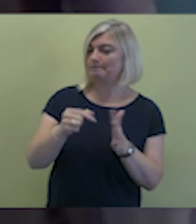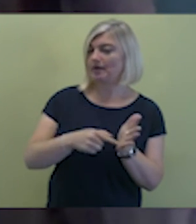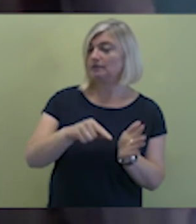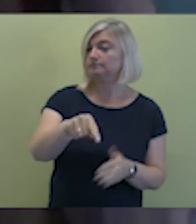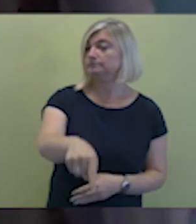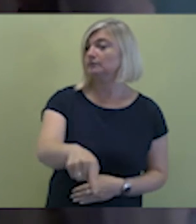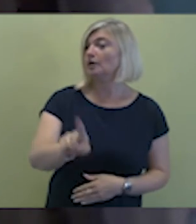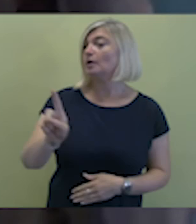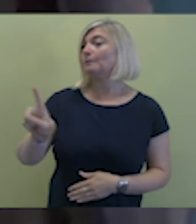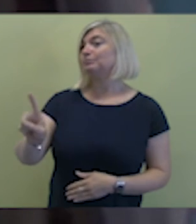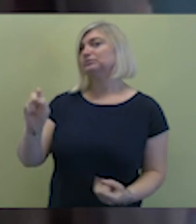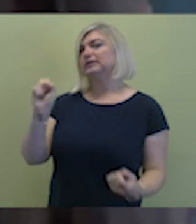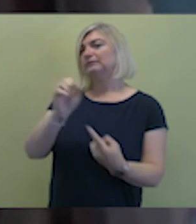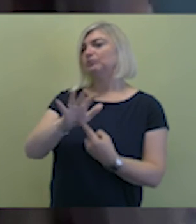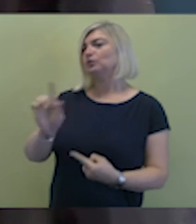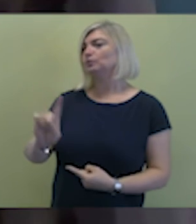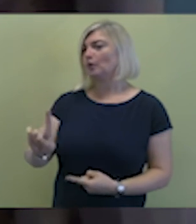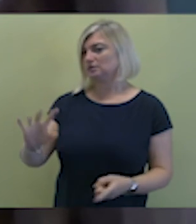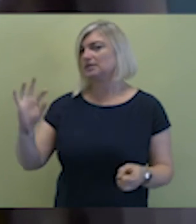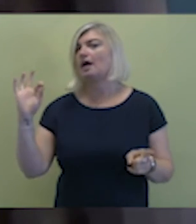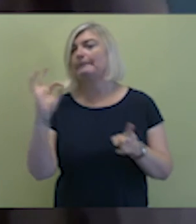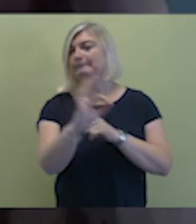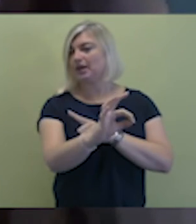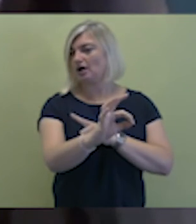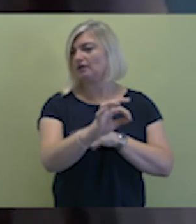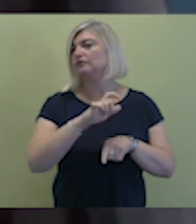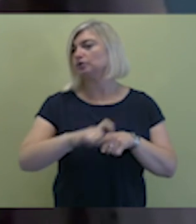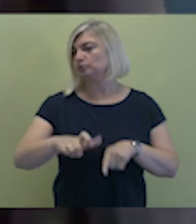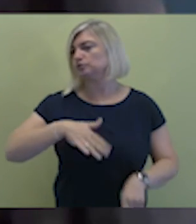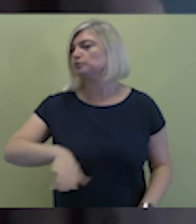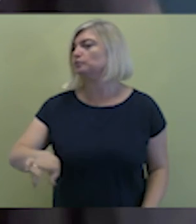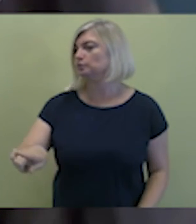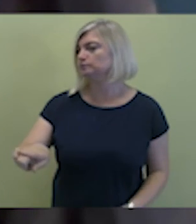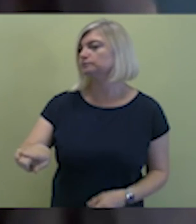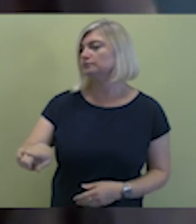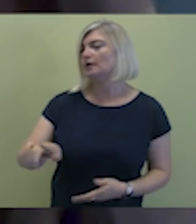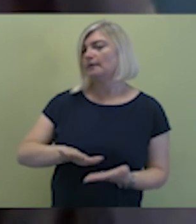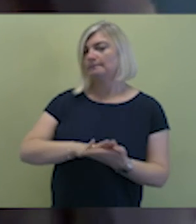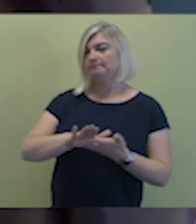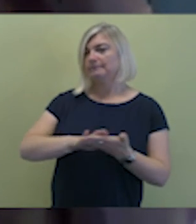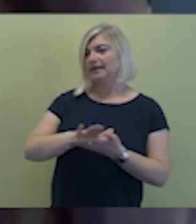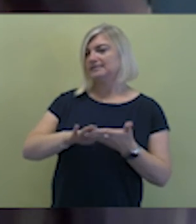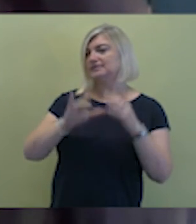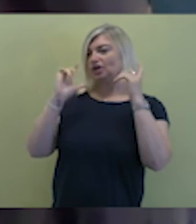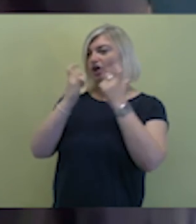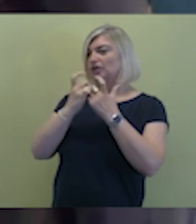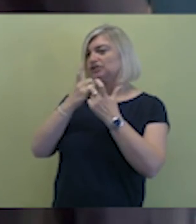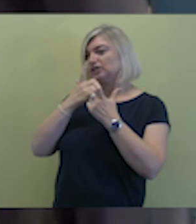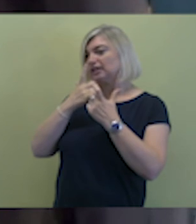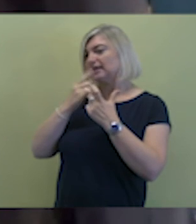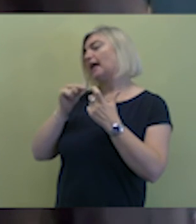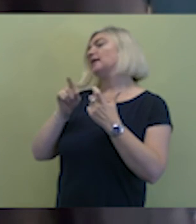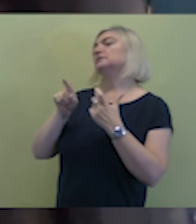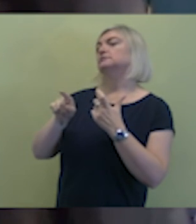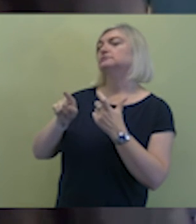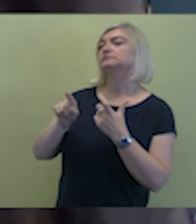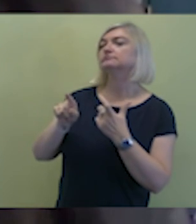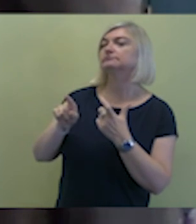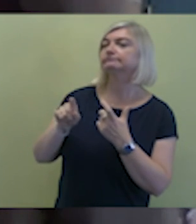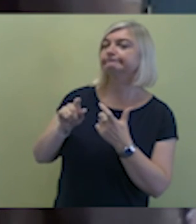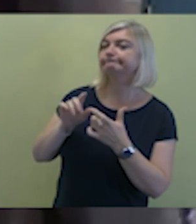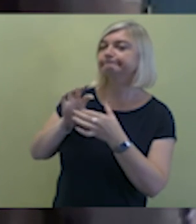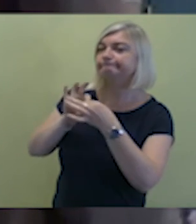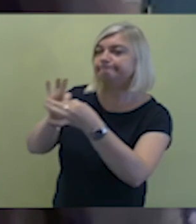thing to do, if you haven't done so already though, is to apply online for the courses of your choice so that we're able to speak to you and